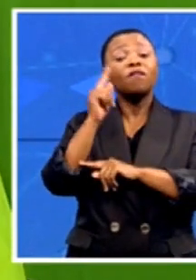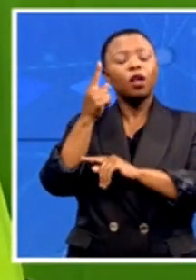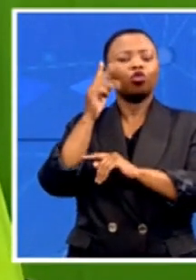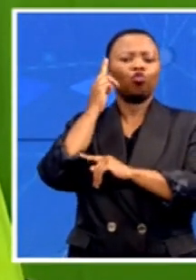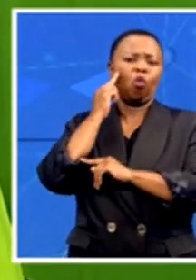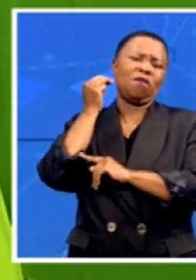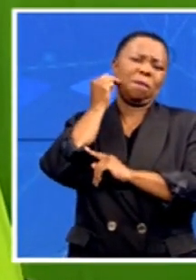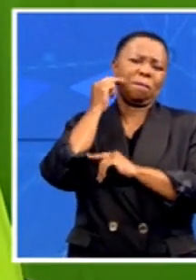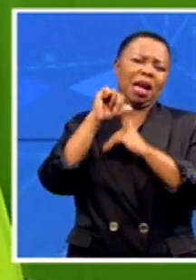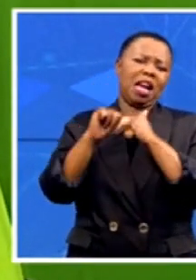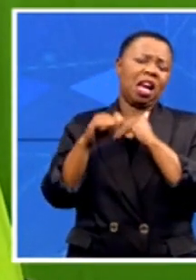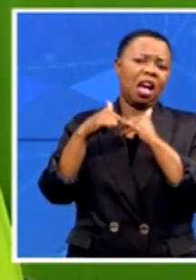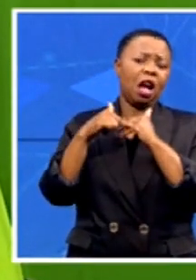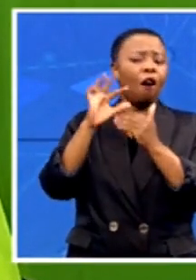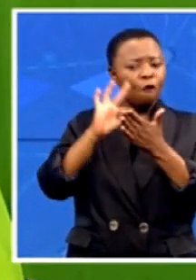Action SA,